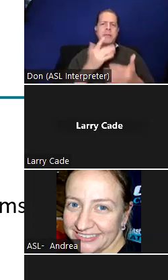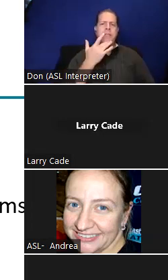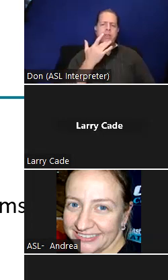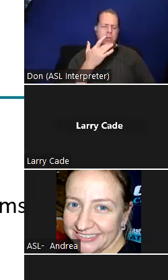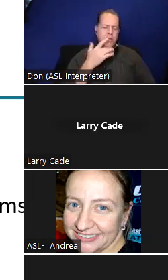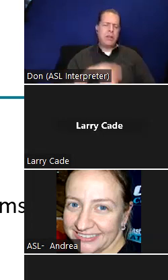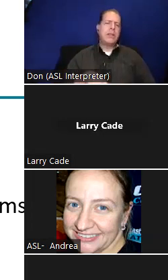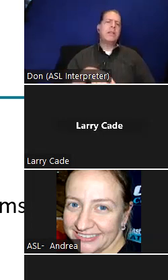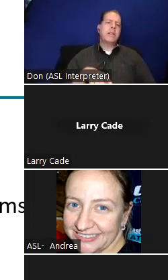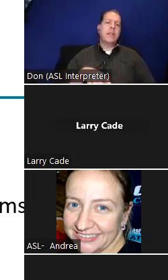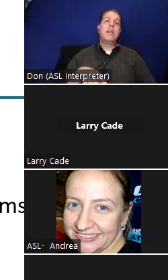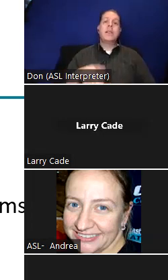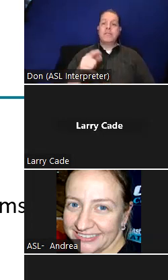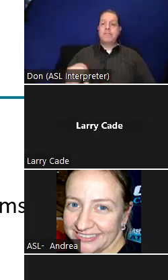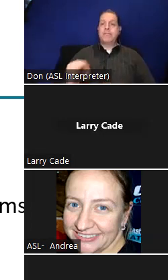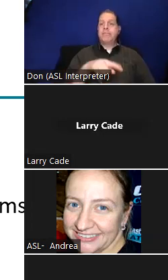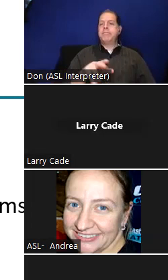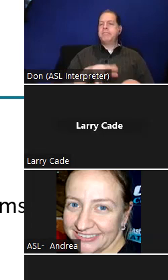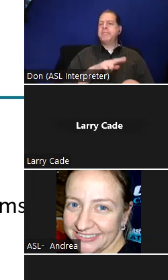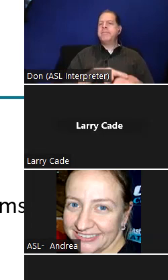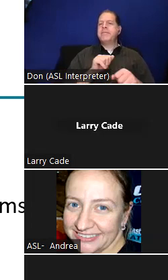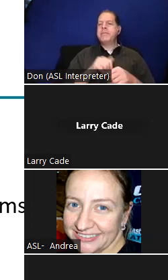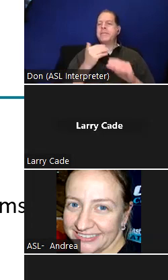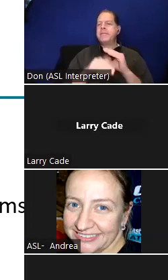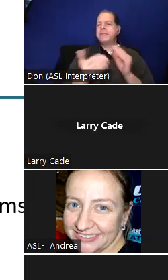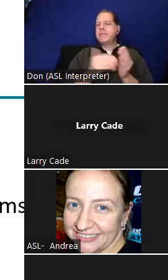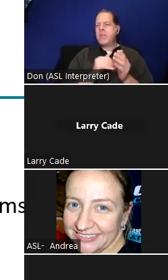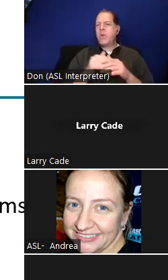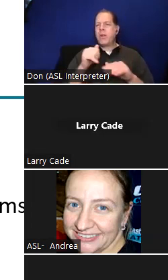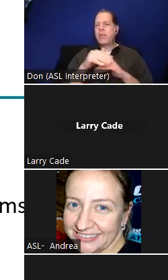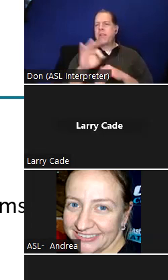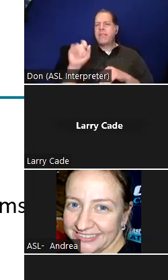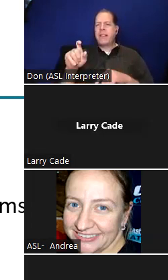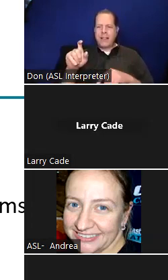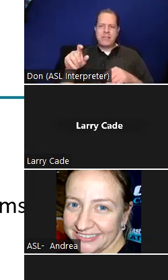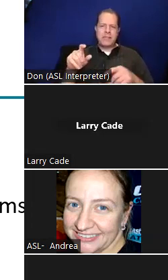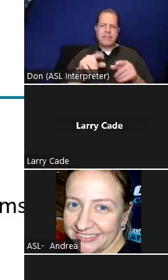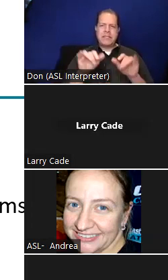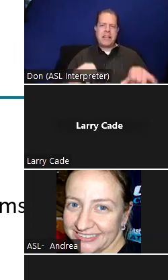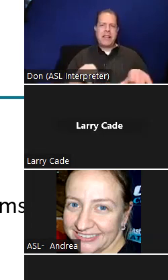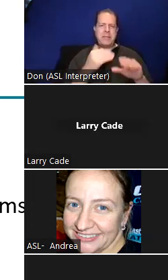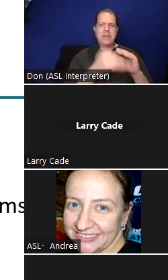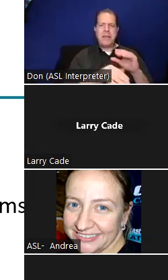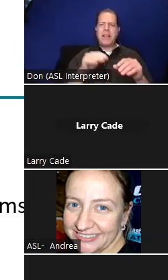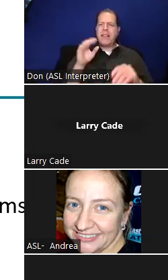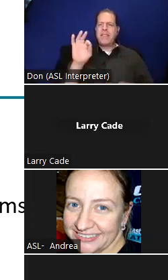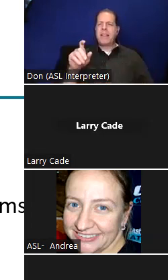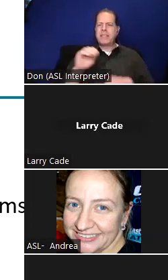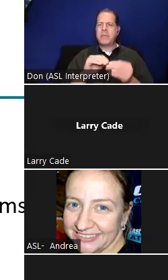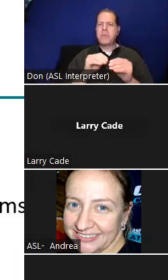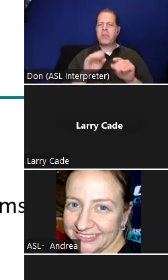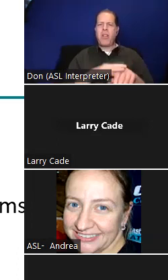there. And you guys can, of course, email them again or fax them to the same email address and fax number you're seeing on the